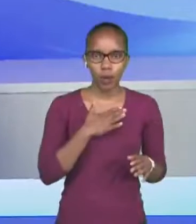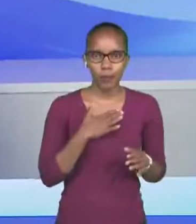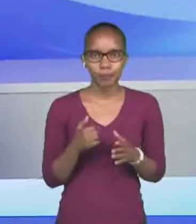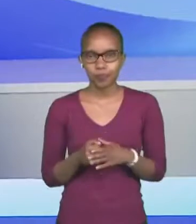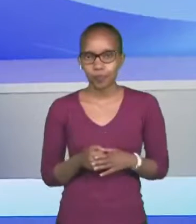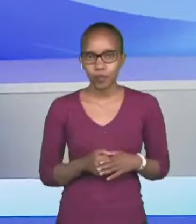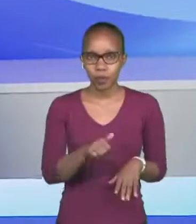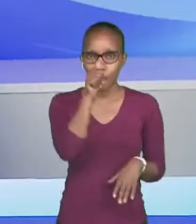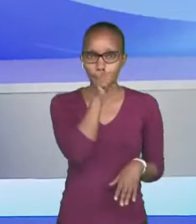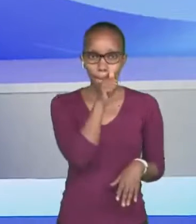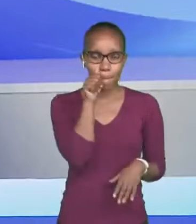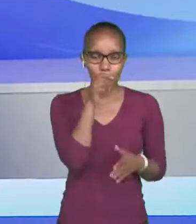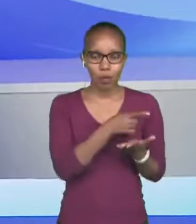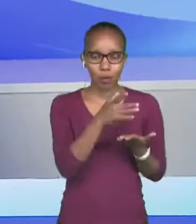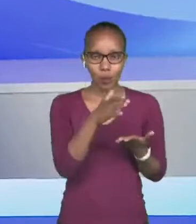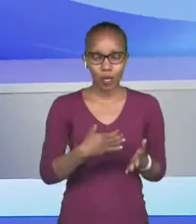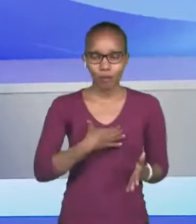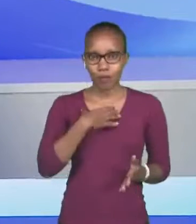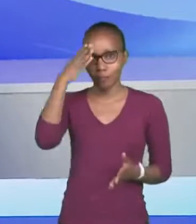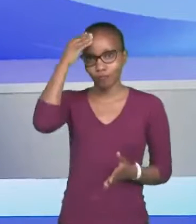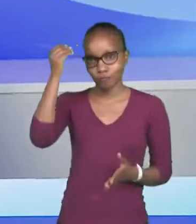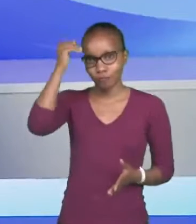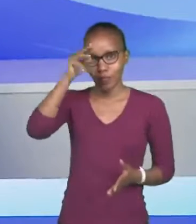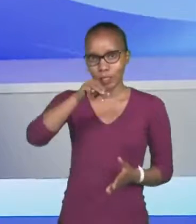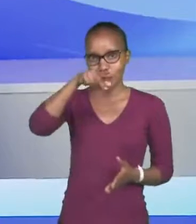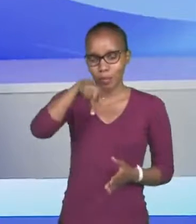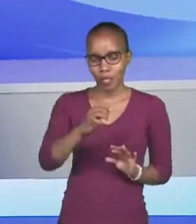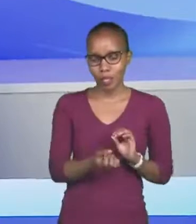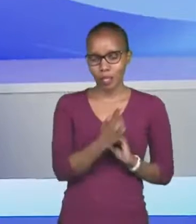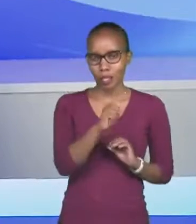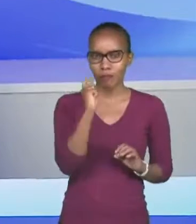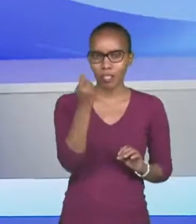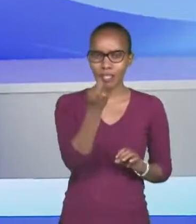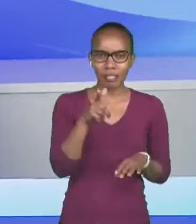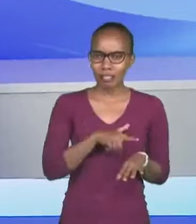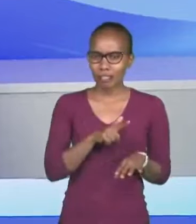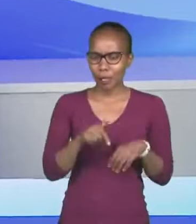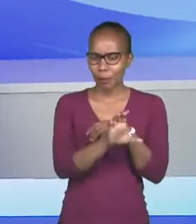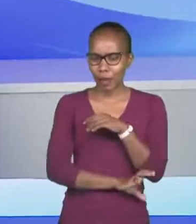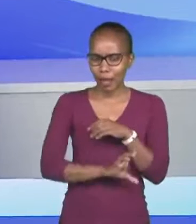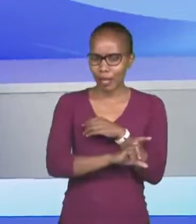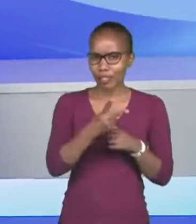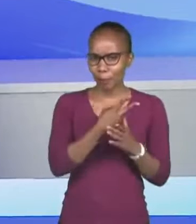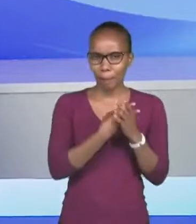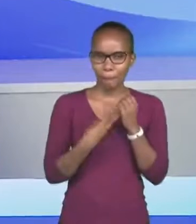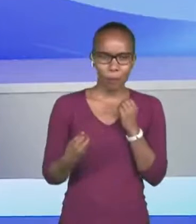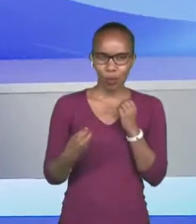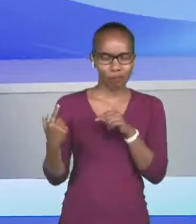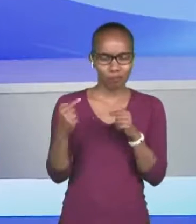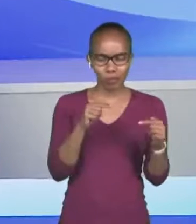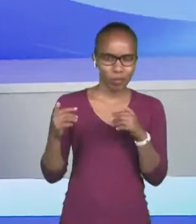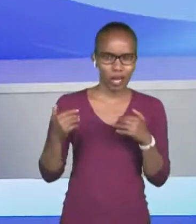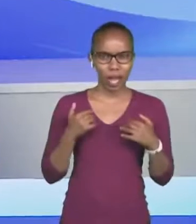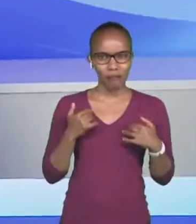Now, a secret weekend visit to Somalia by 11 Kenyan MPs at a time the two countries are locked in a diplomatic tiff has